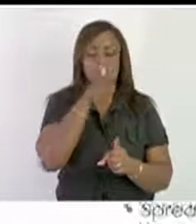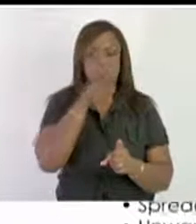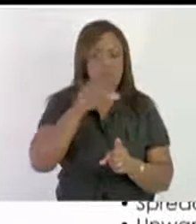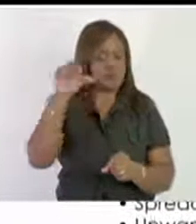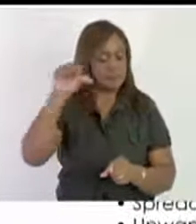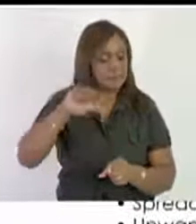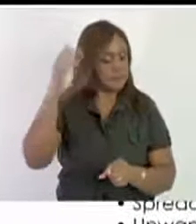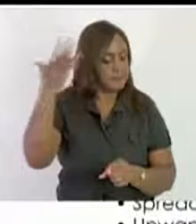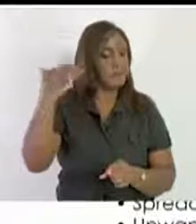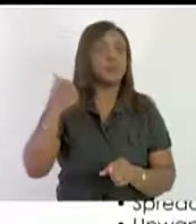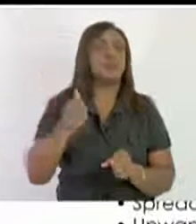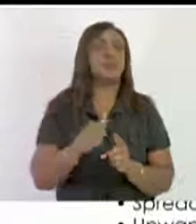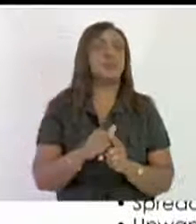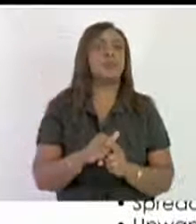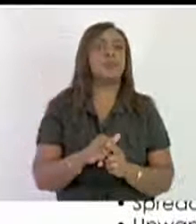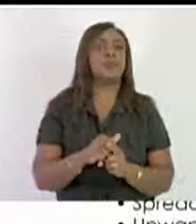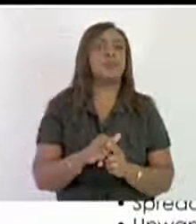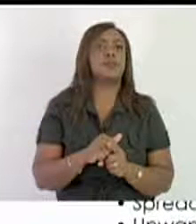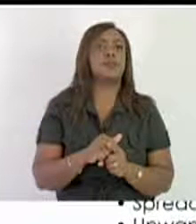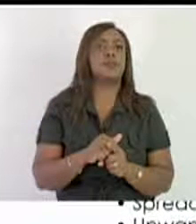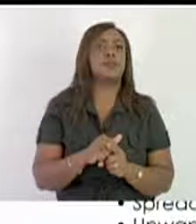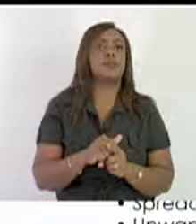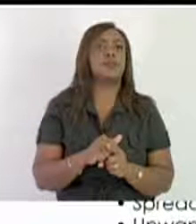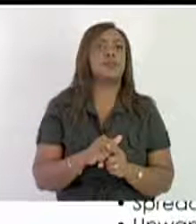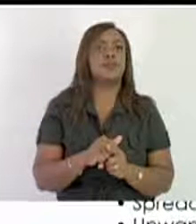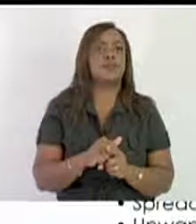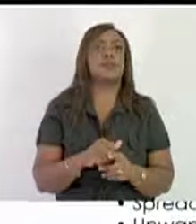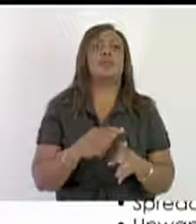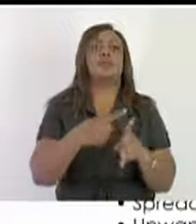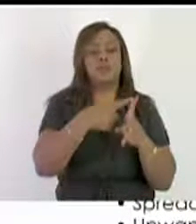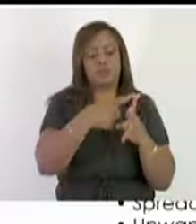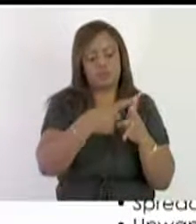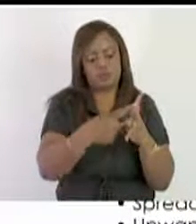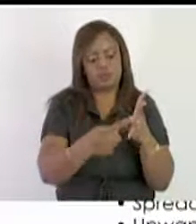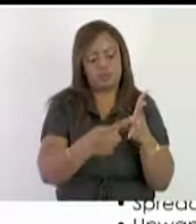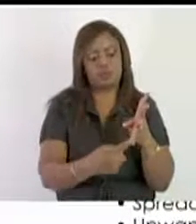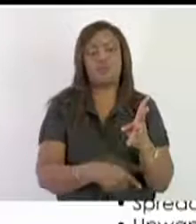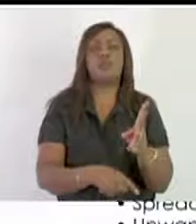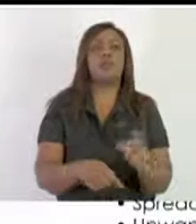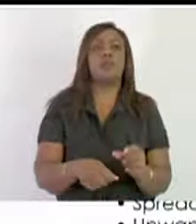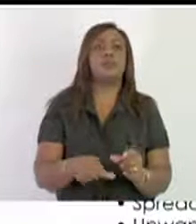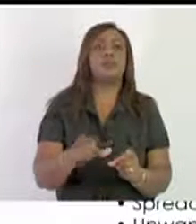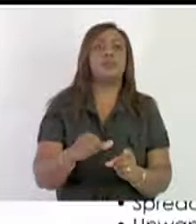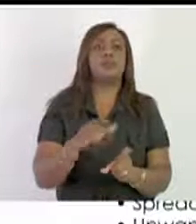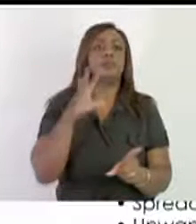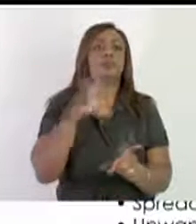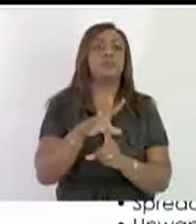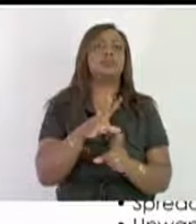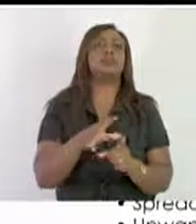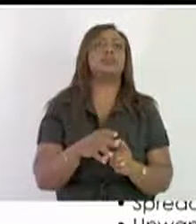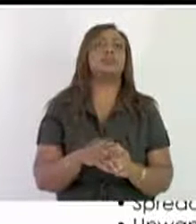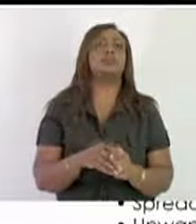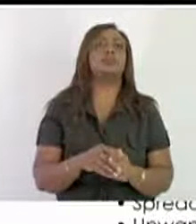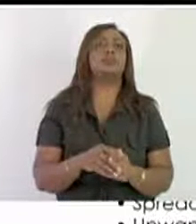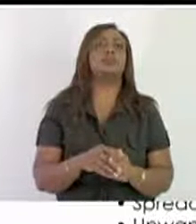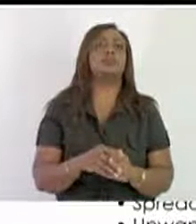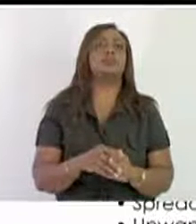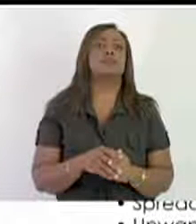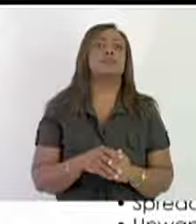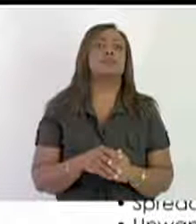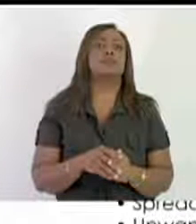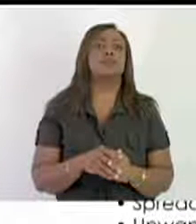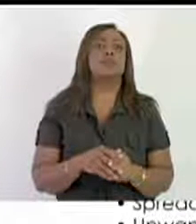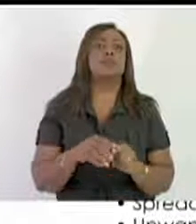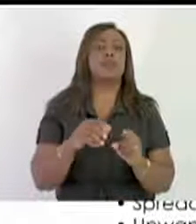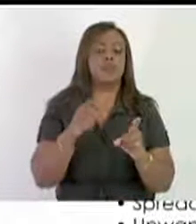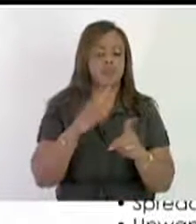individual, on the family, community, and society. When you engage in these risky sexual practices, it doesn't